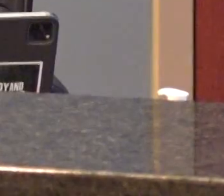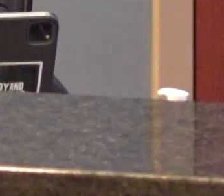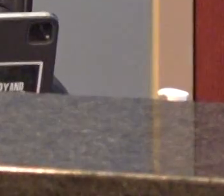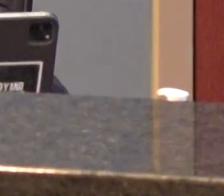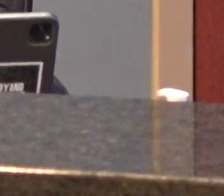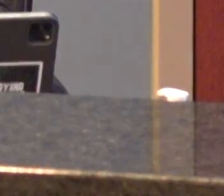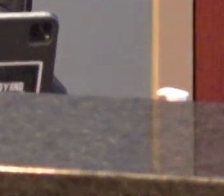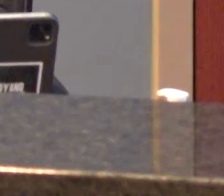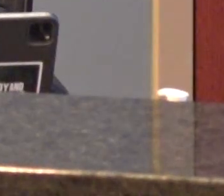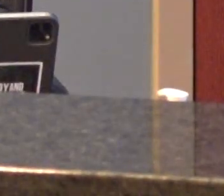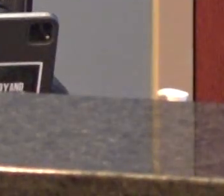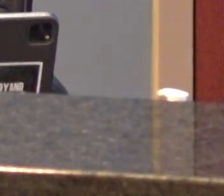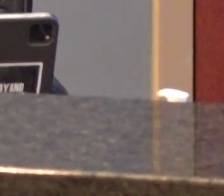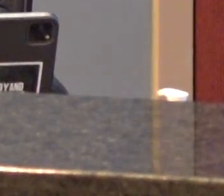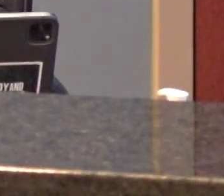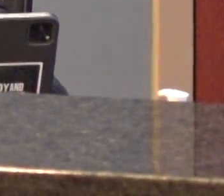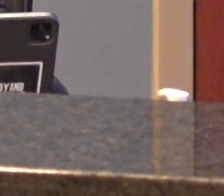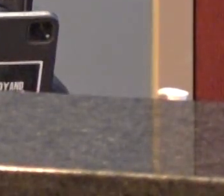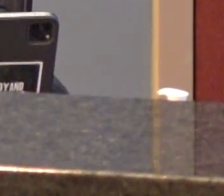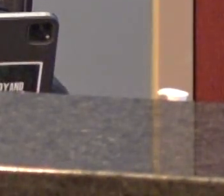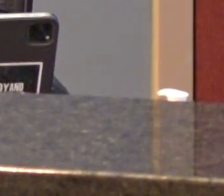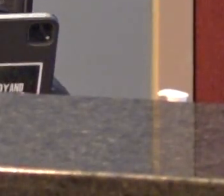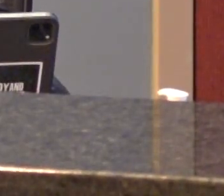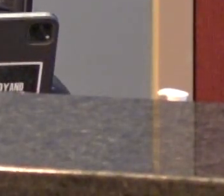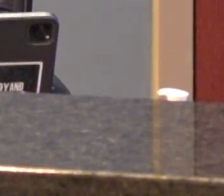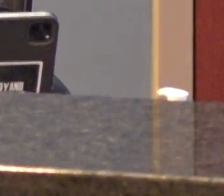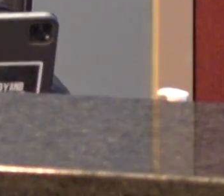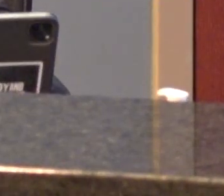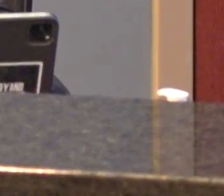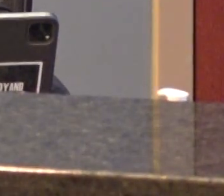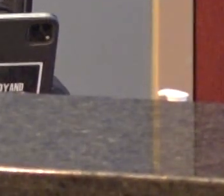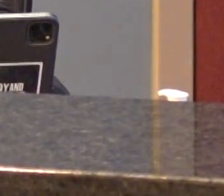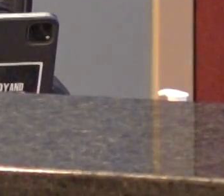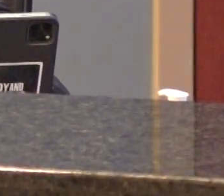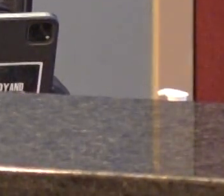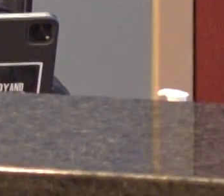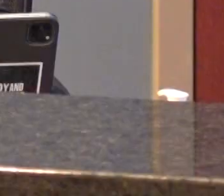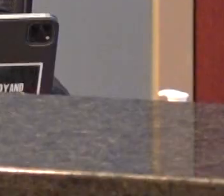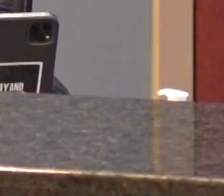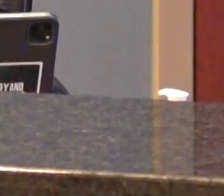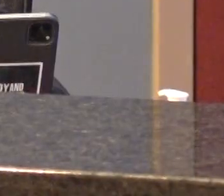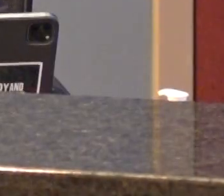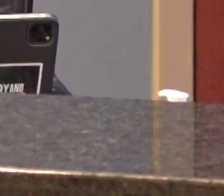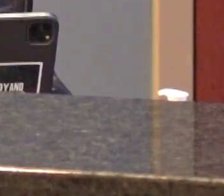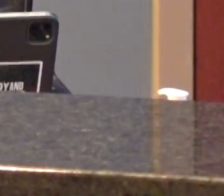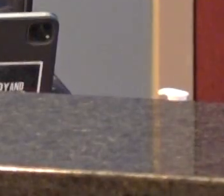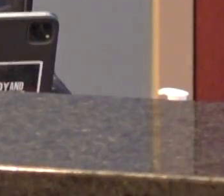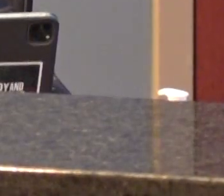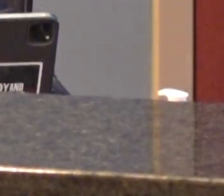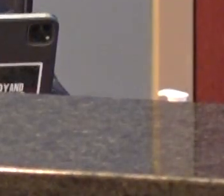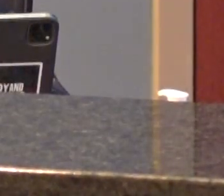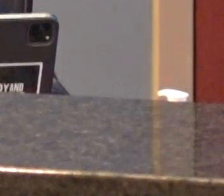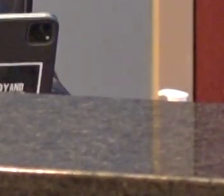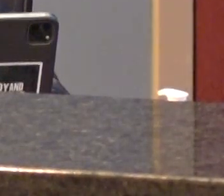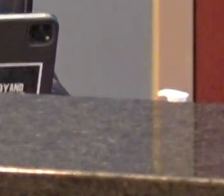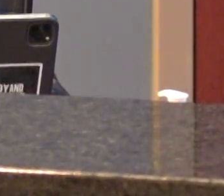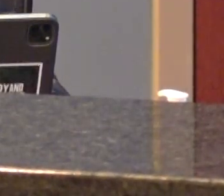we doing it? And can we do it with some more intentionality? And we have. And so I appreciate staff for that,